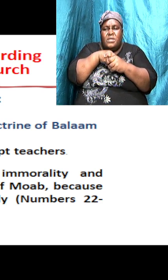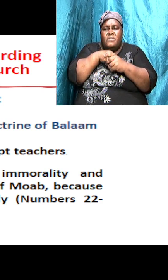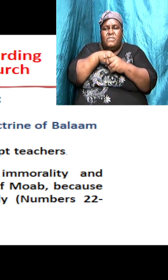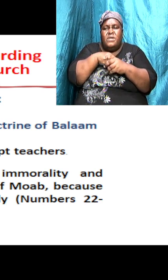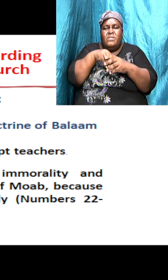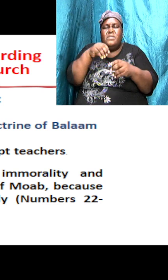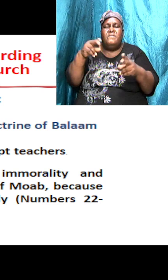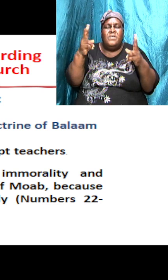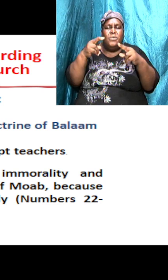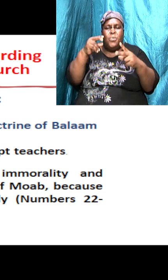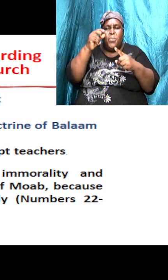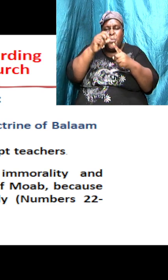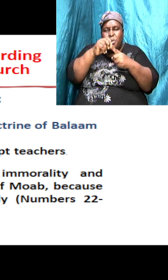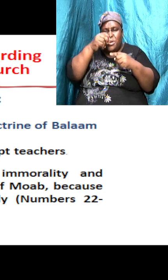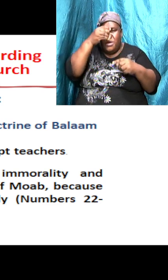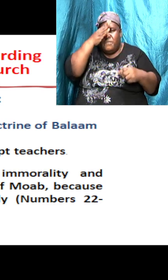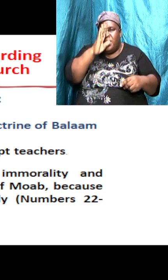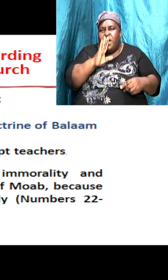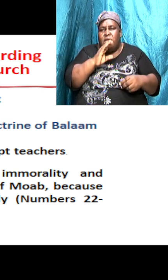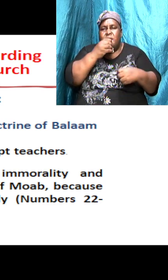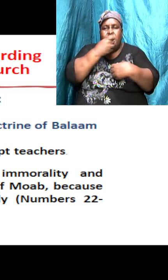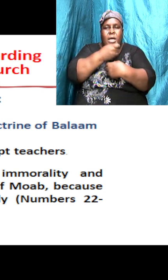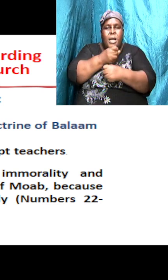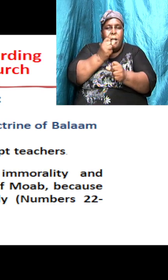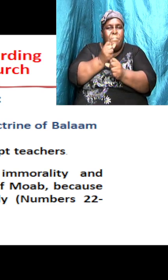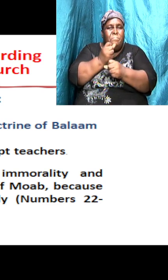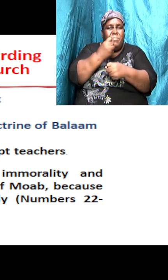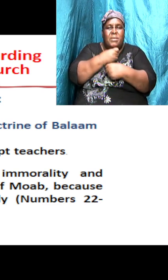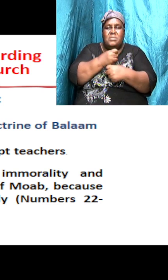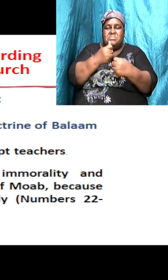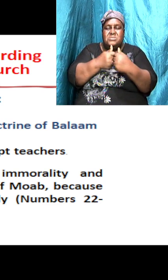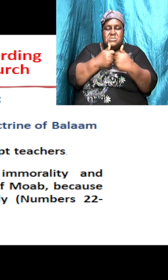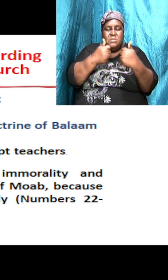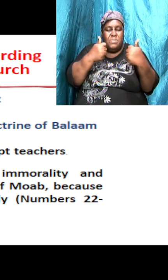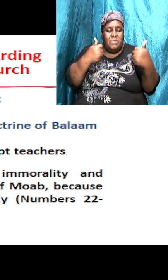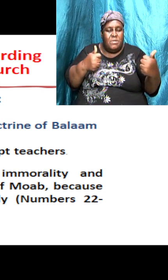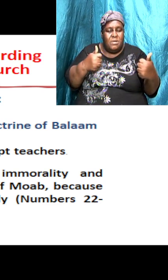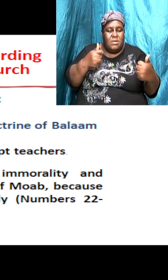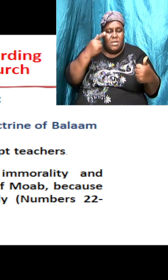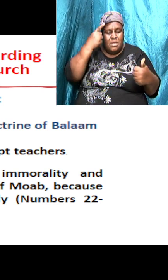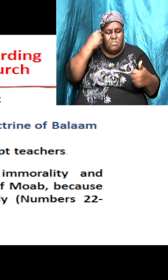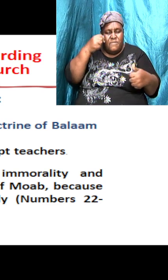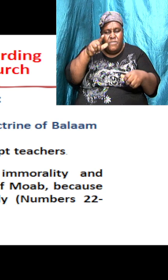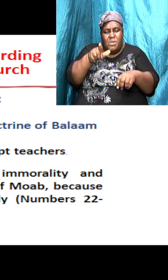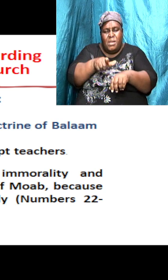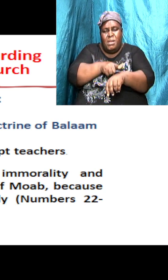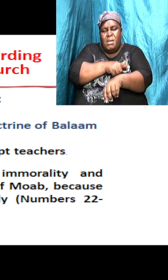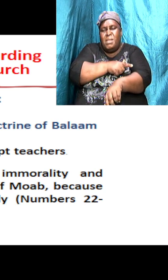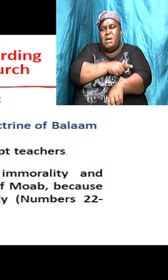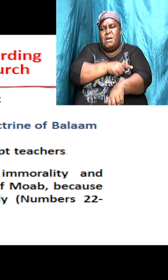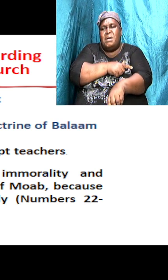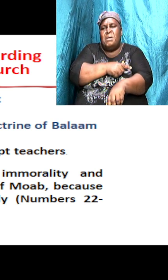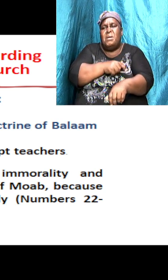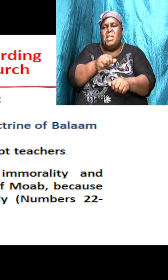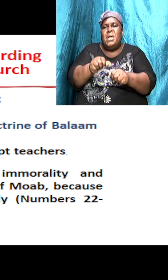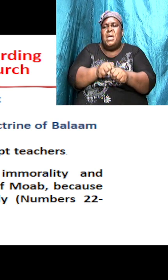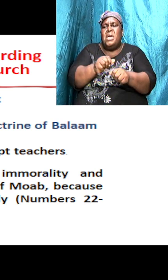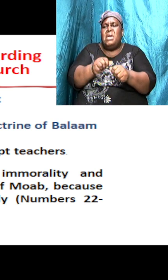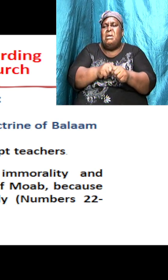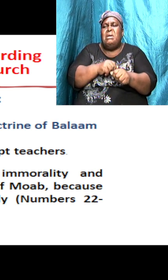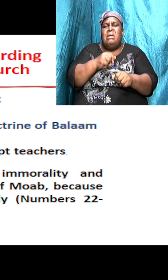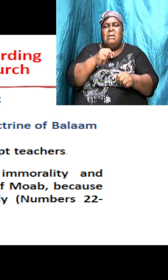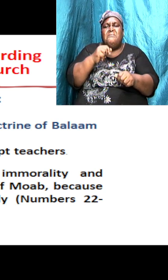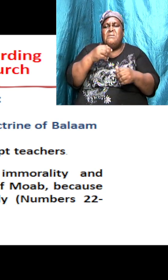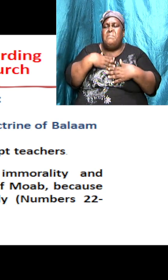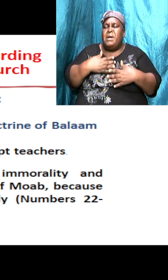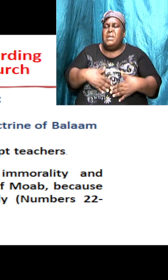was given to them and that made them distinct and separate. And before long, they were like everybody else, to the extent